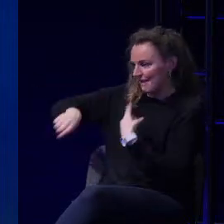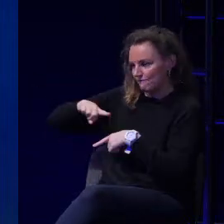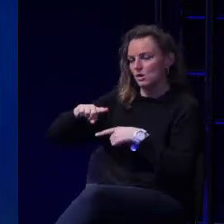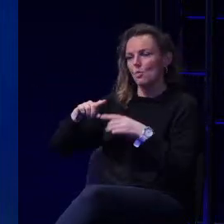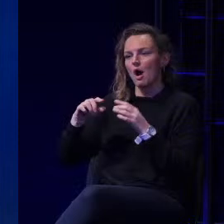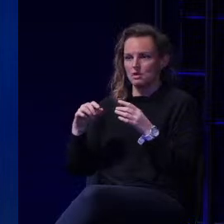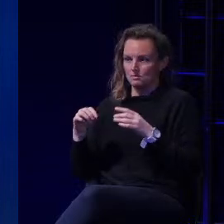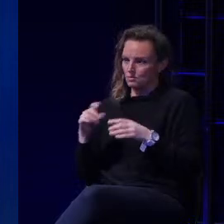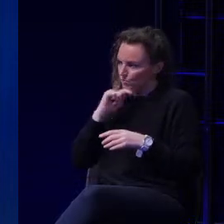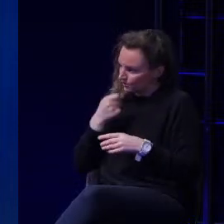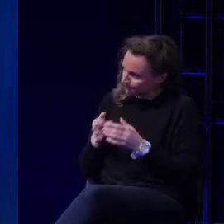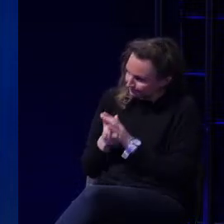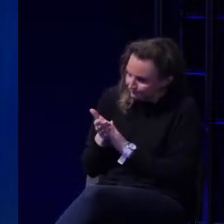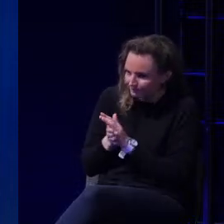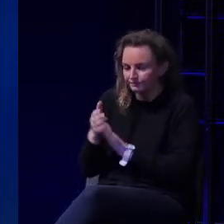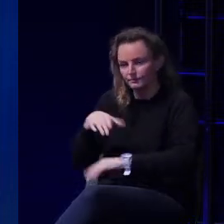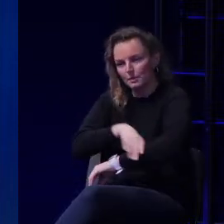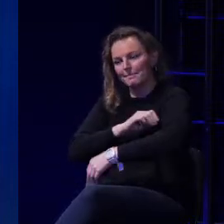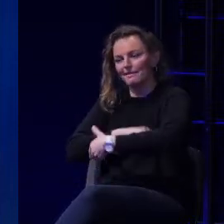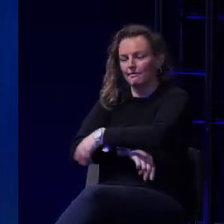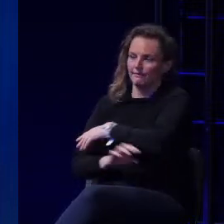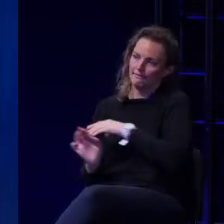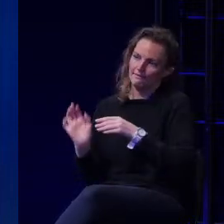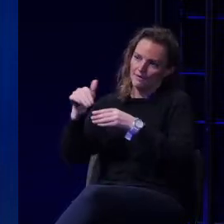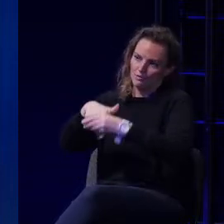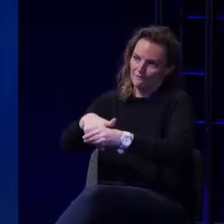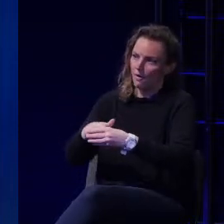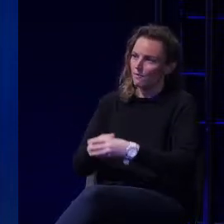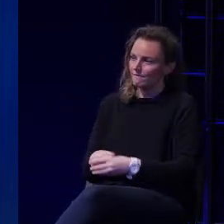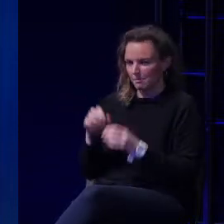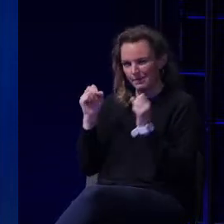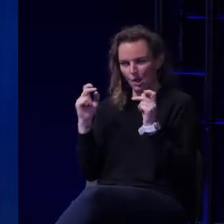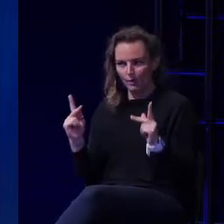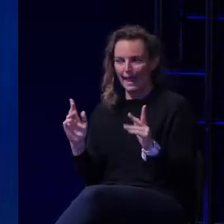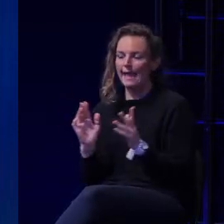would participate and be okay with that. So yeah, two